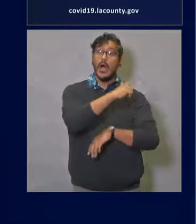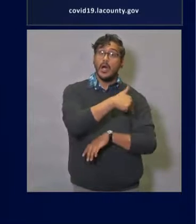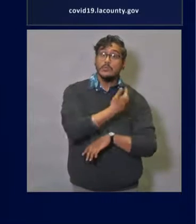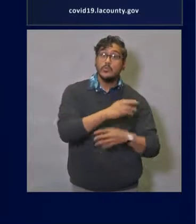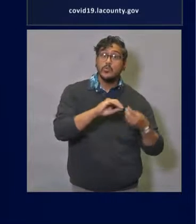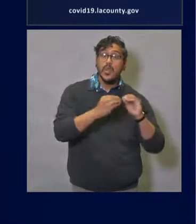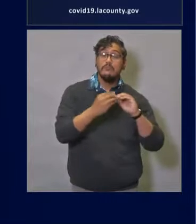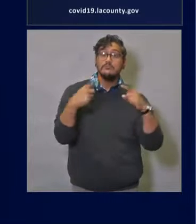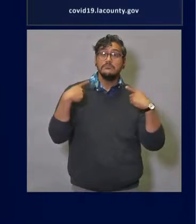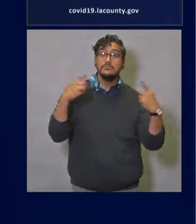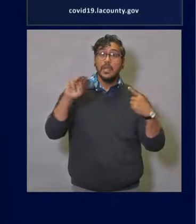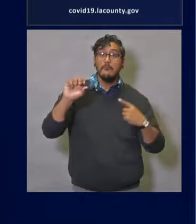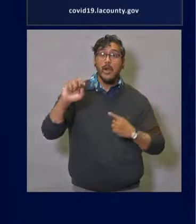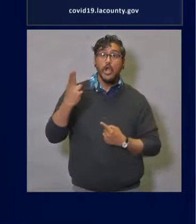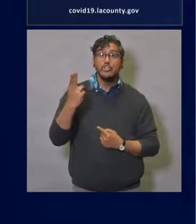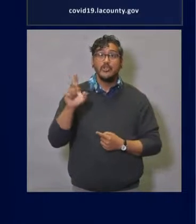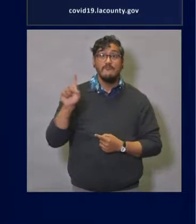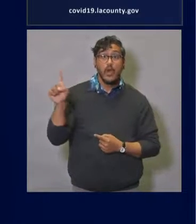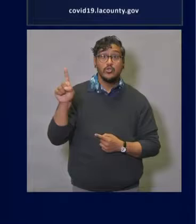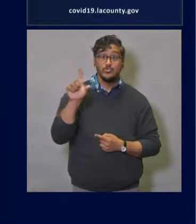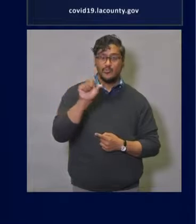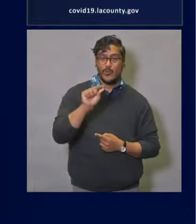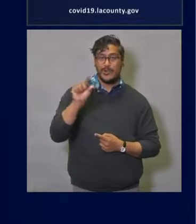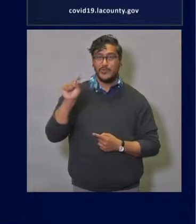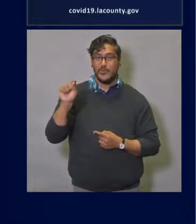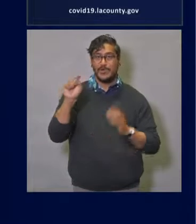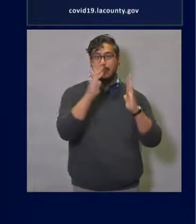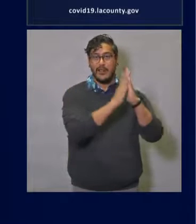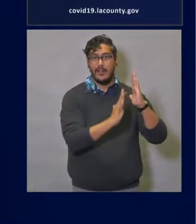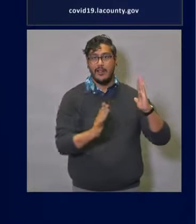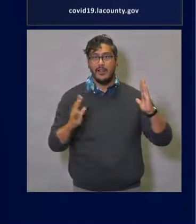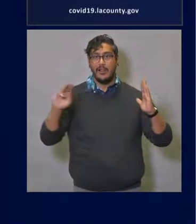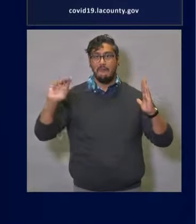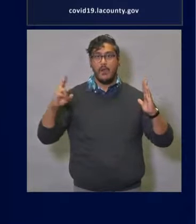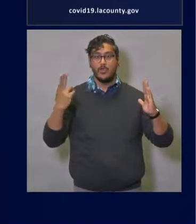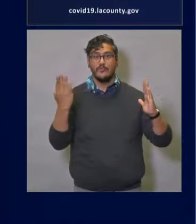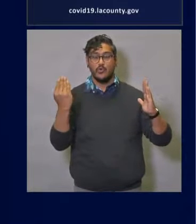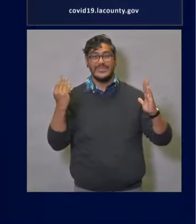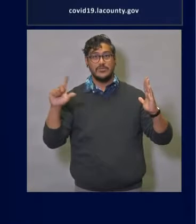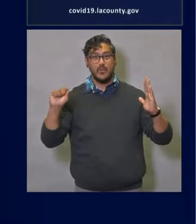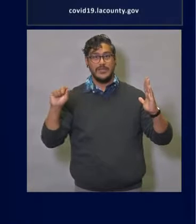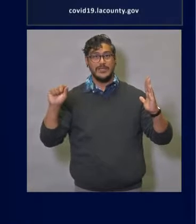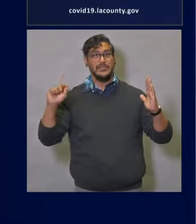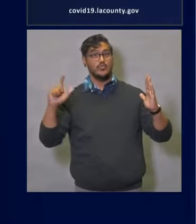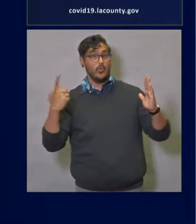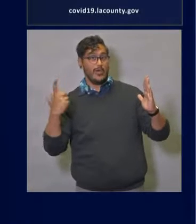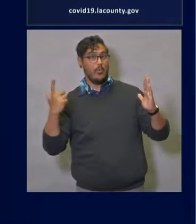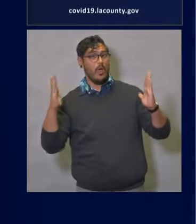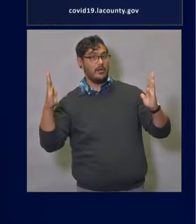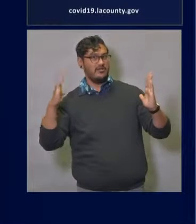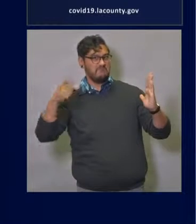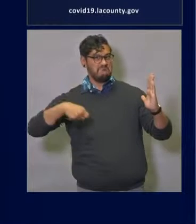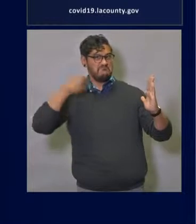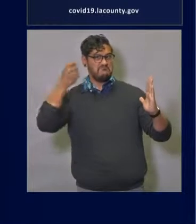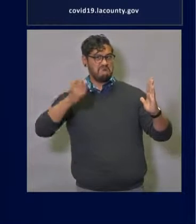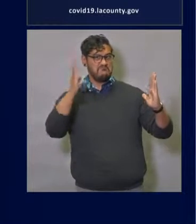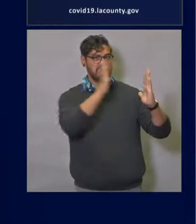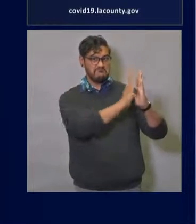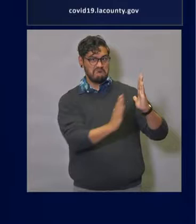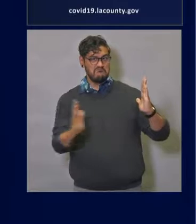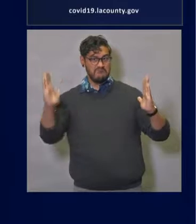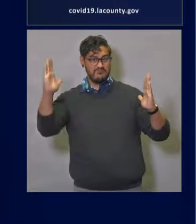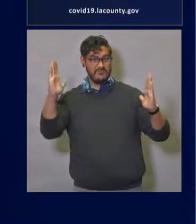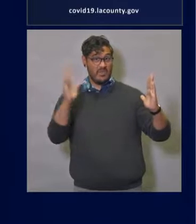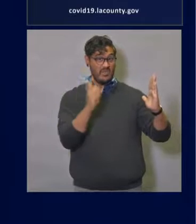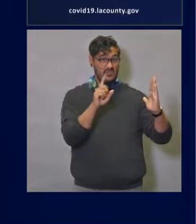deaths since March 1st of 2020 through March 14th of 2021. If we look at the first 2 weeks